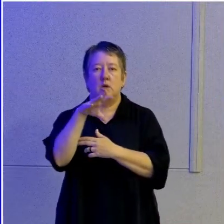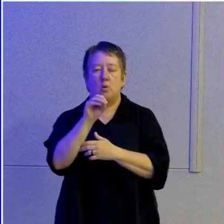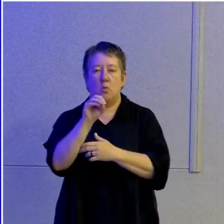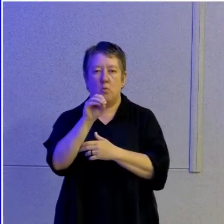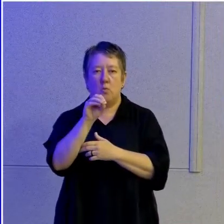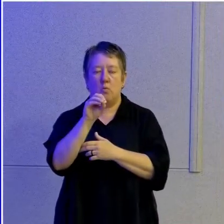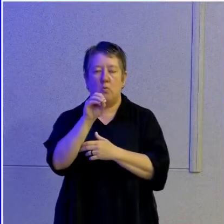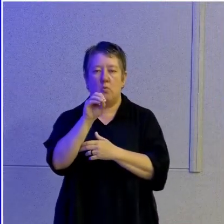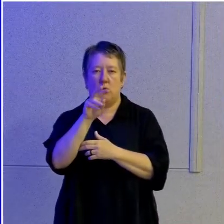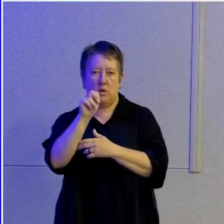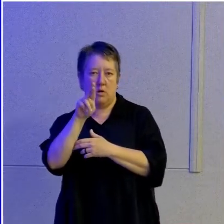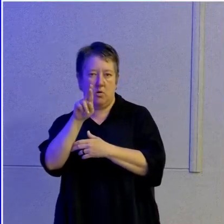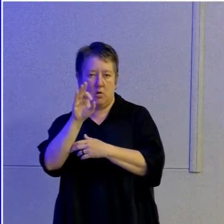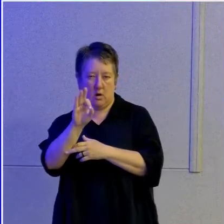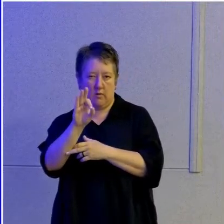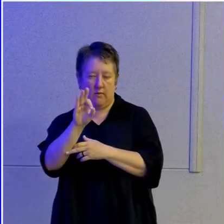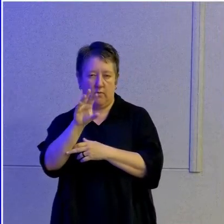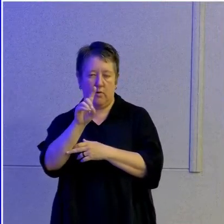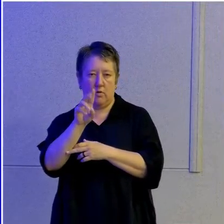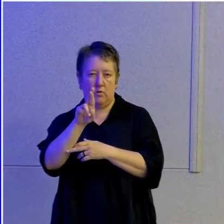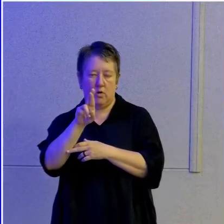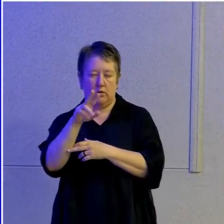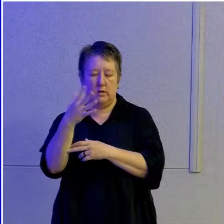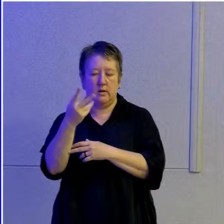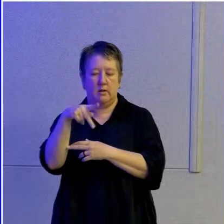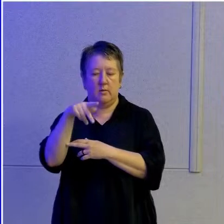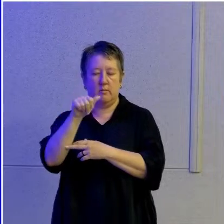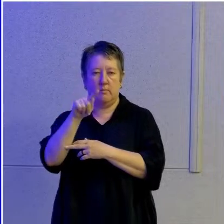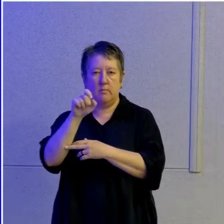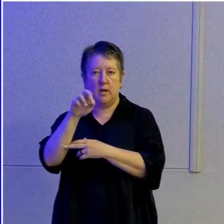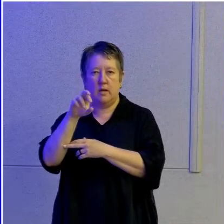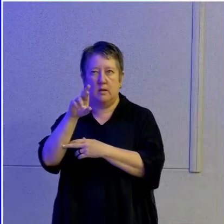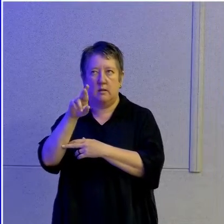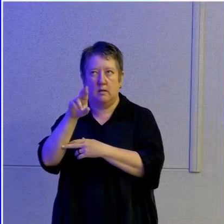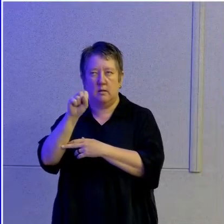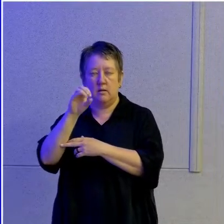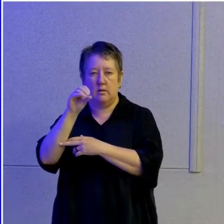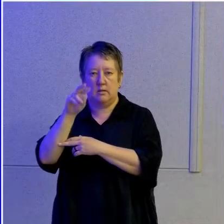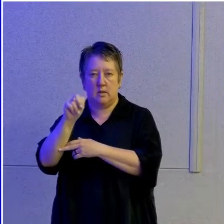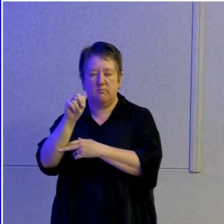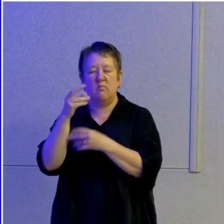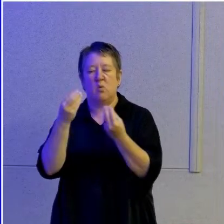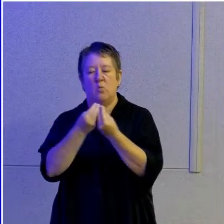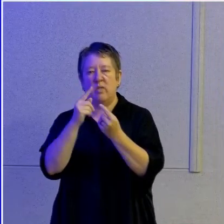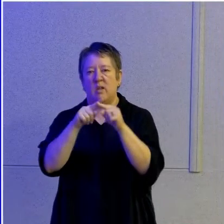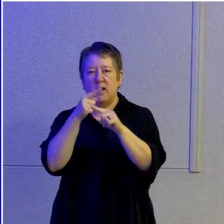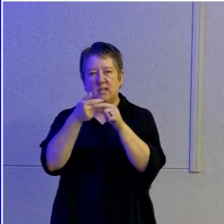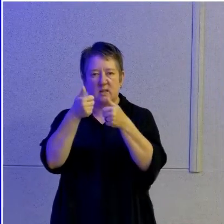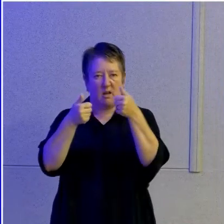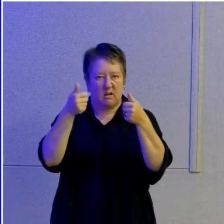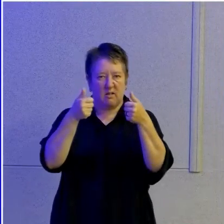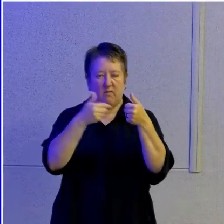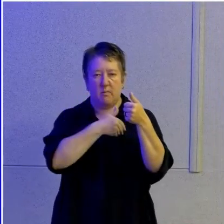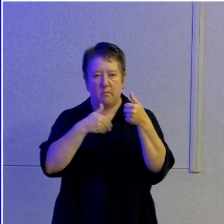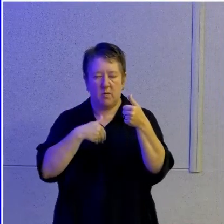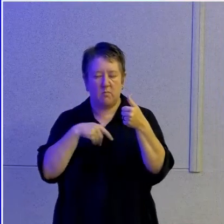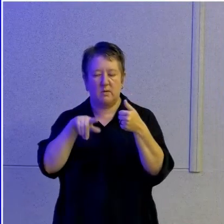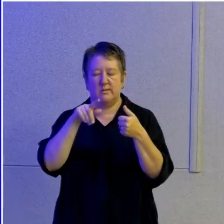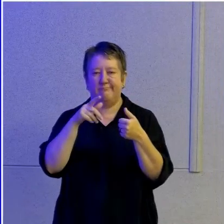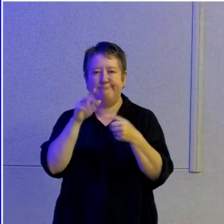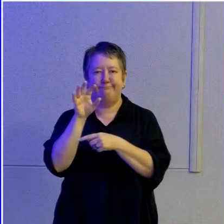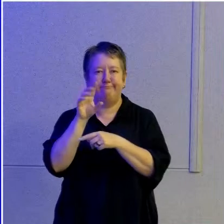NRF, Dr. Angus Patterson, together with the other members of the corporate executive, Dr. Thandi